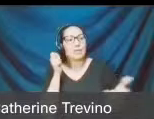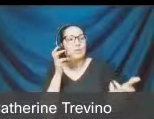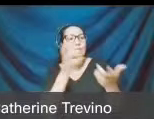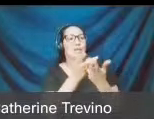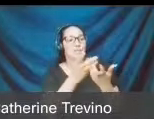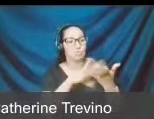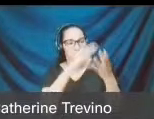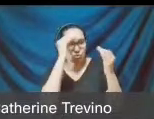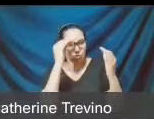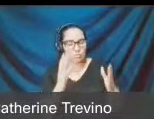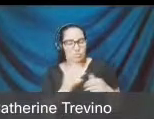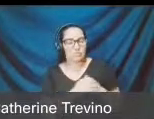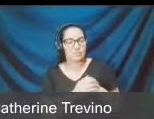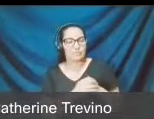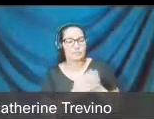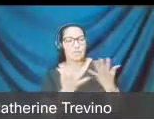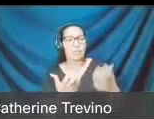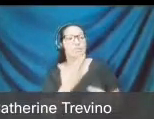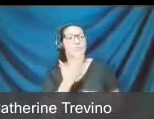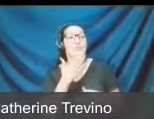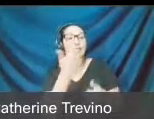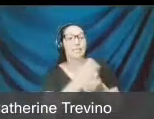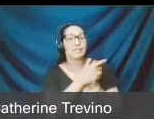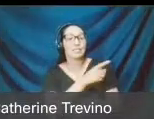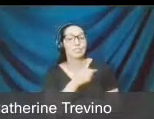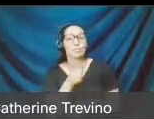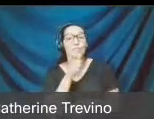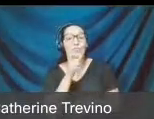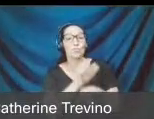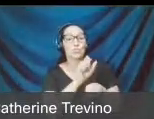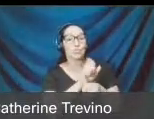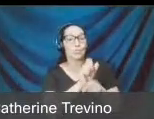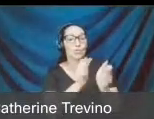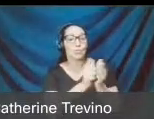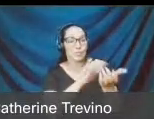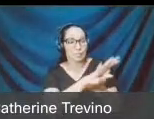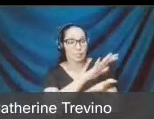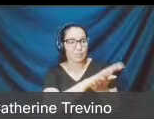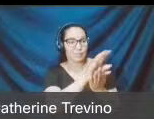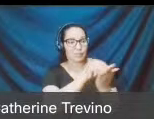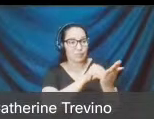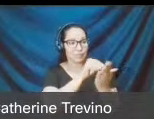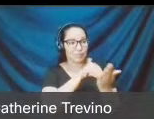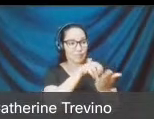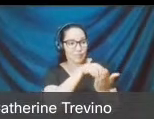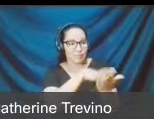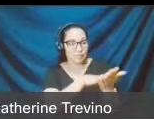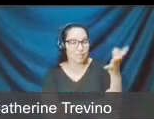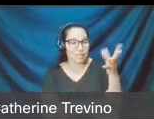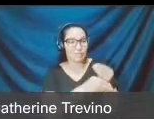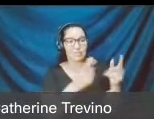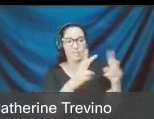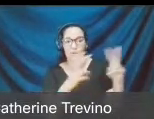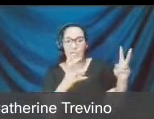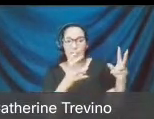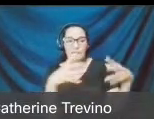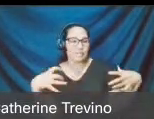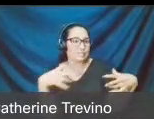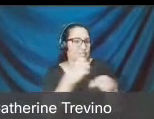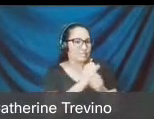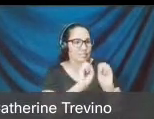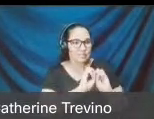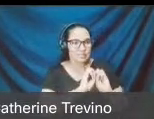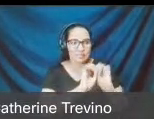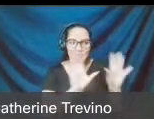students. I want to thank each and every one of you who worked on this document. It was concise. I